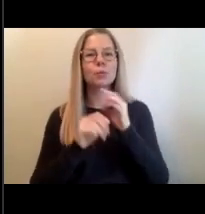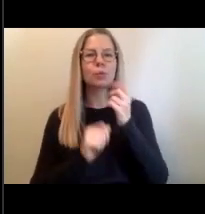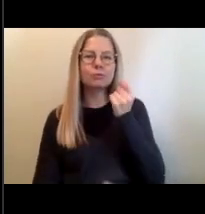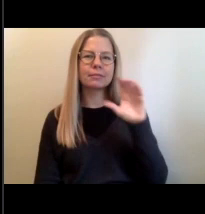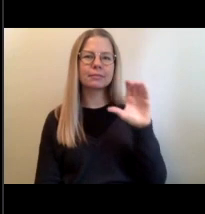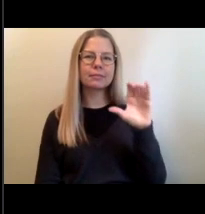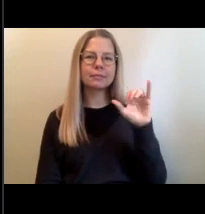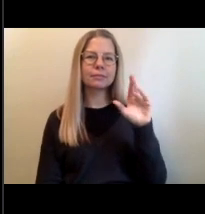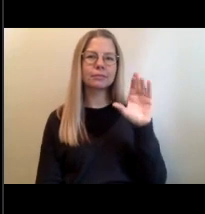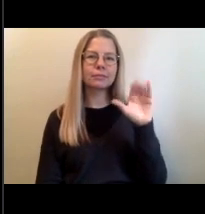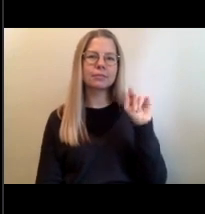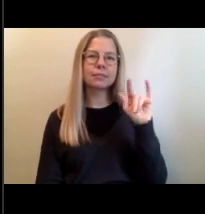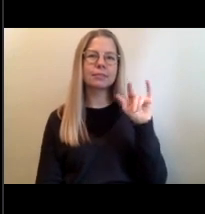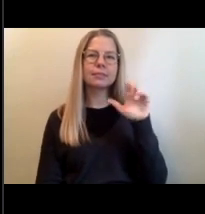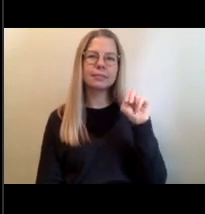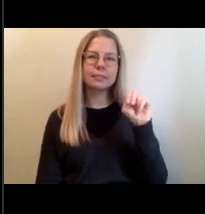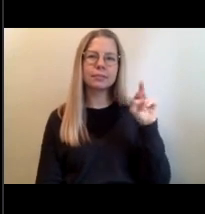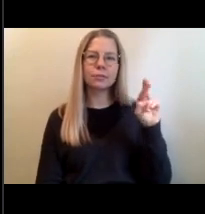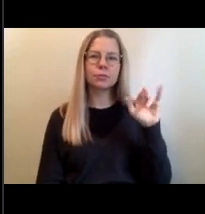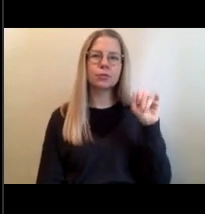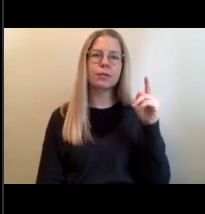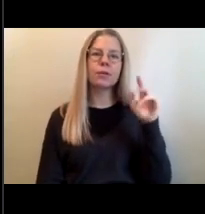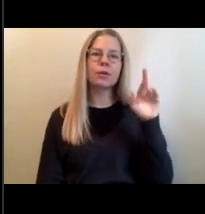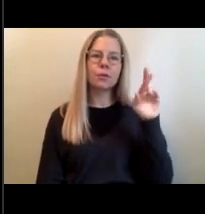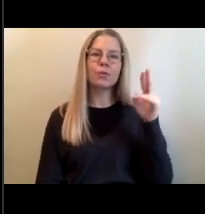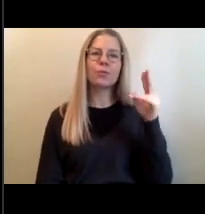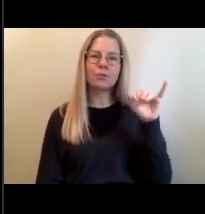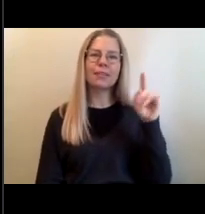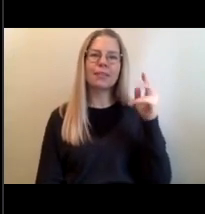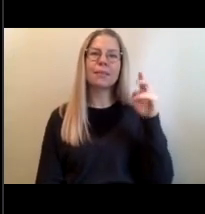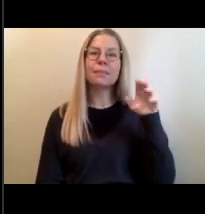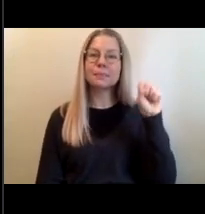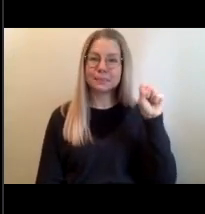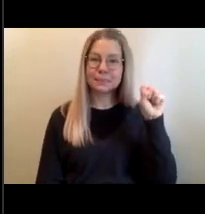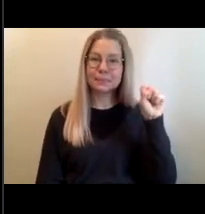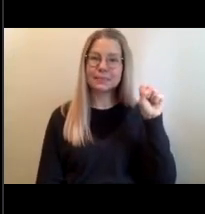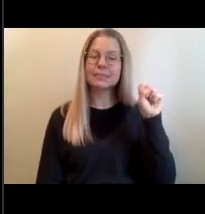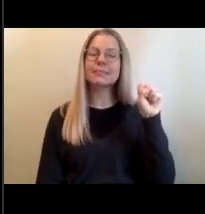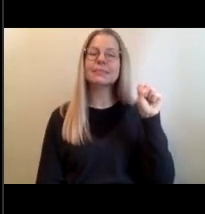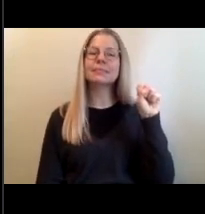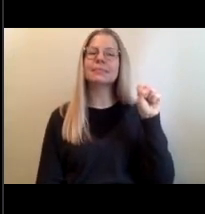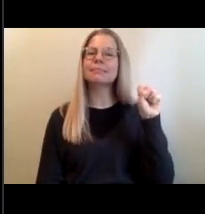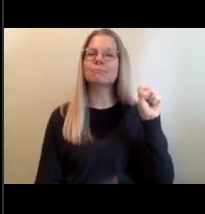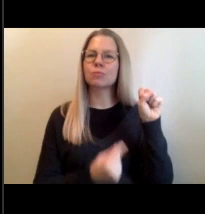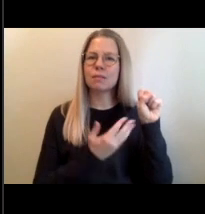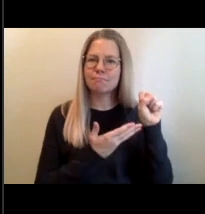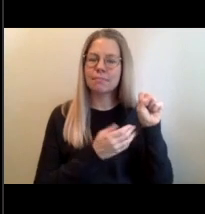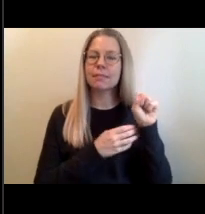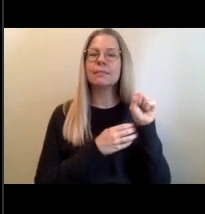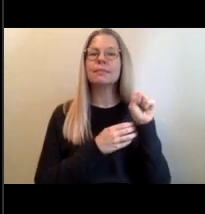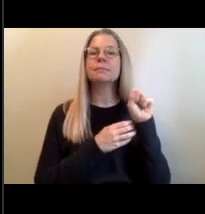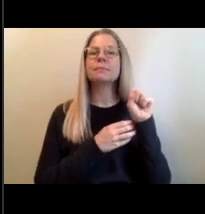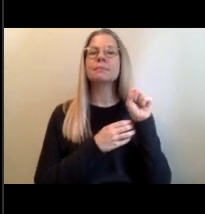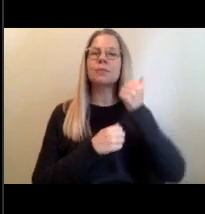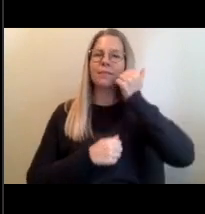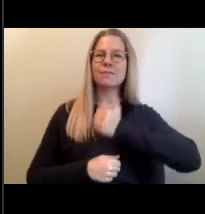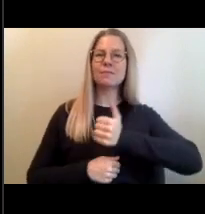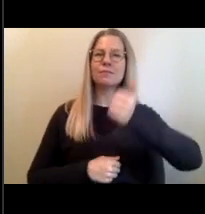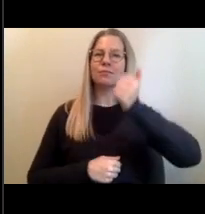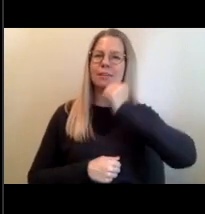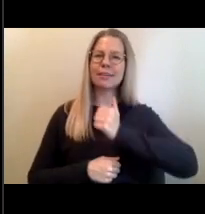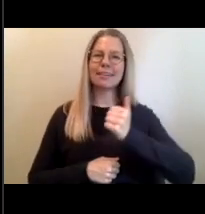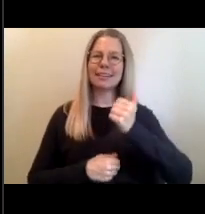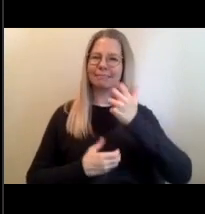So what are circadian rhythms? Circadian rhythms are daily biological rhythms. What I want you to think of